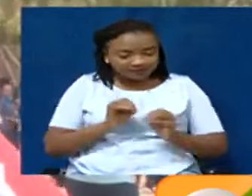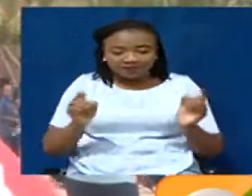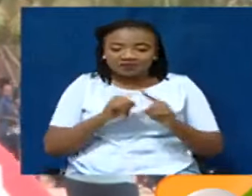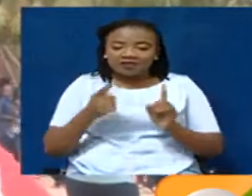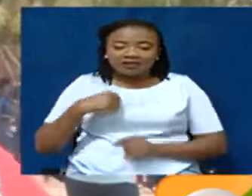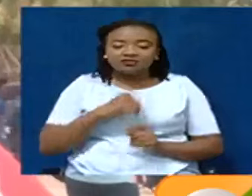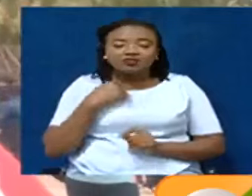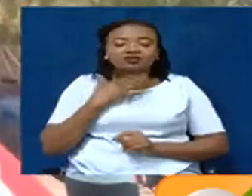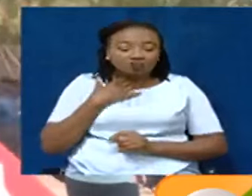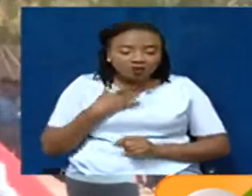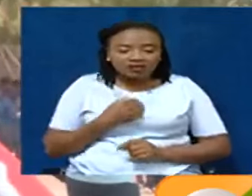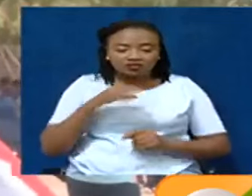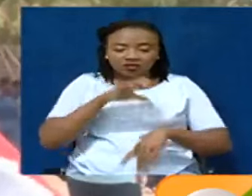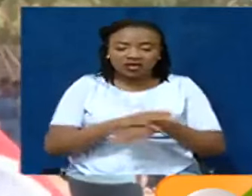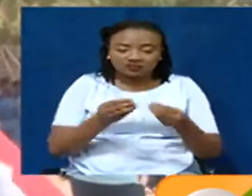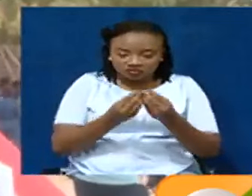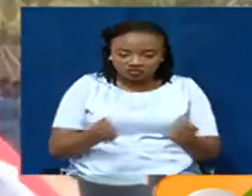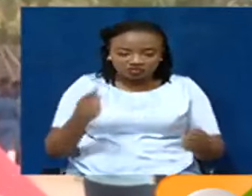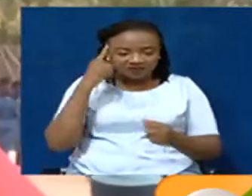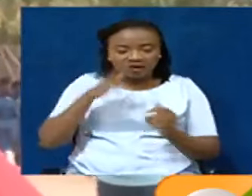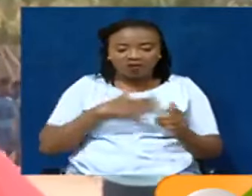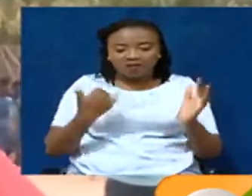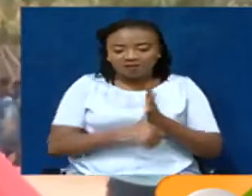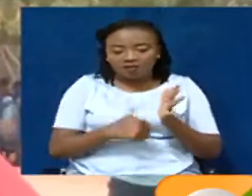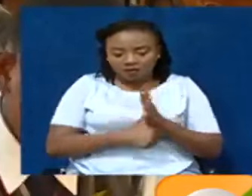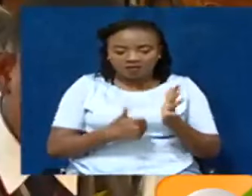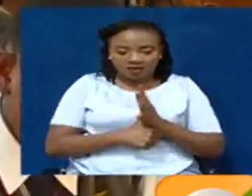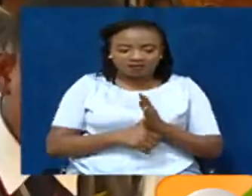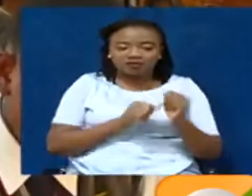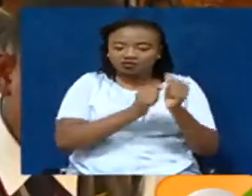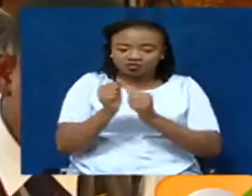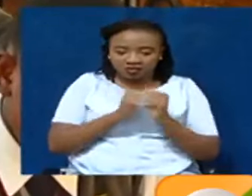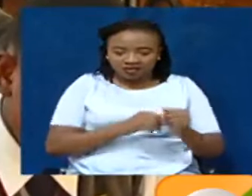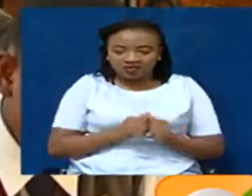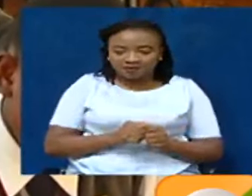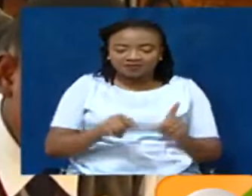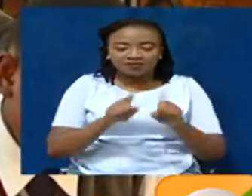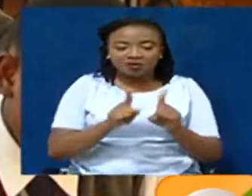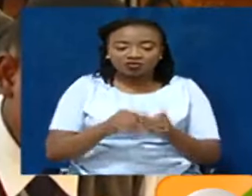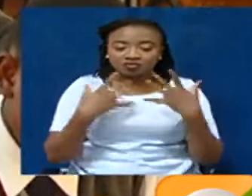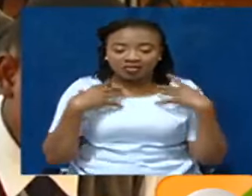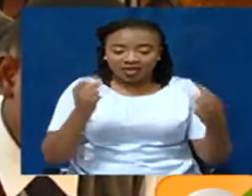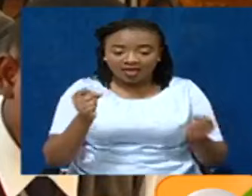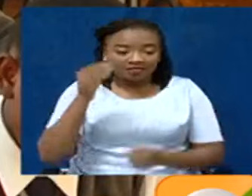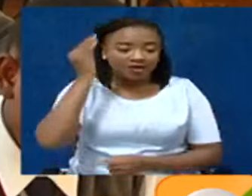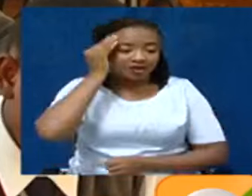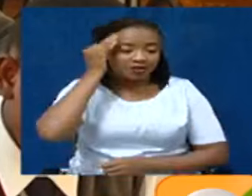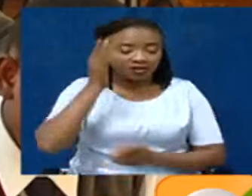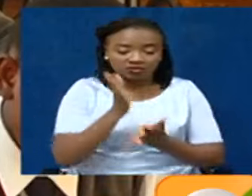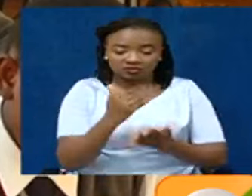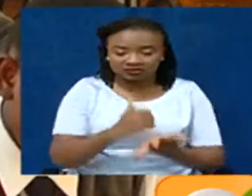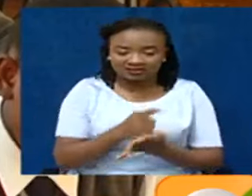umoja na kutafuta suluhu ya matatizo yetu kwa njia moja, kwa njia pamoja. The ailing health and education sectors are some